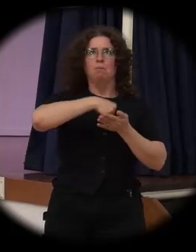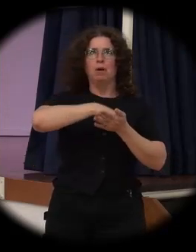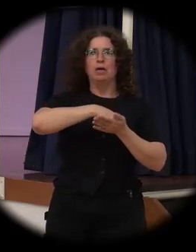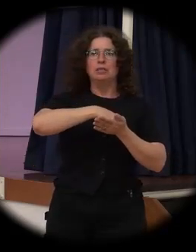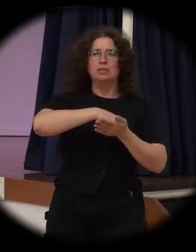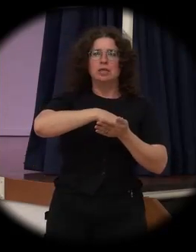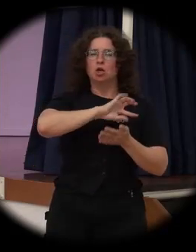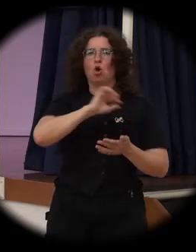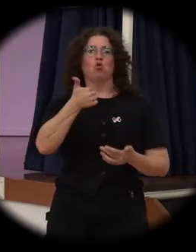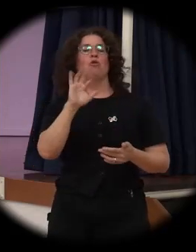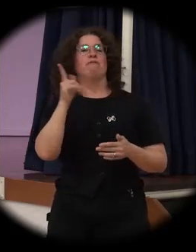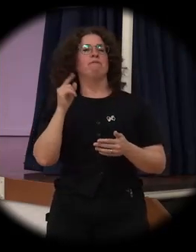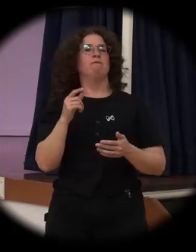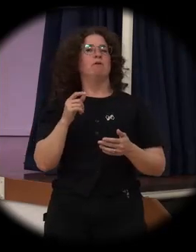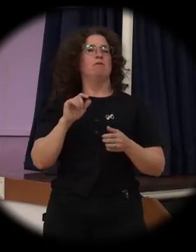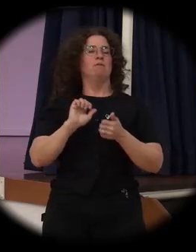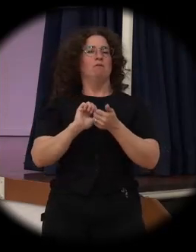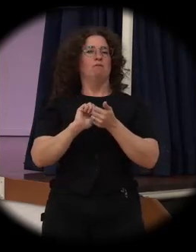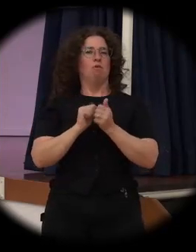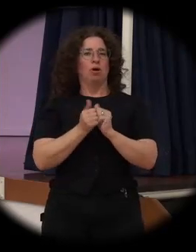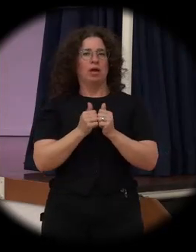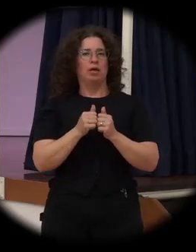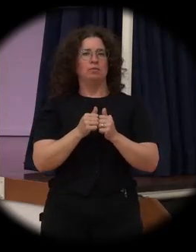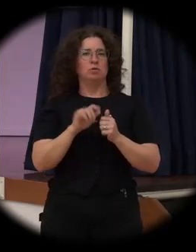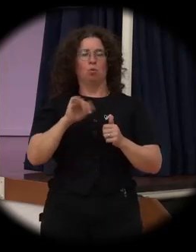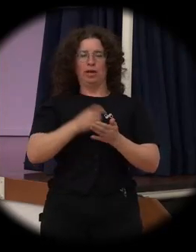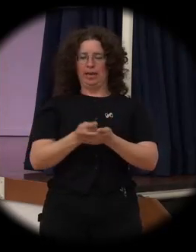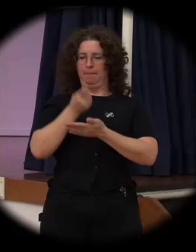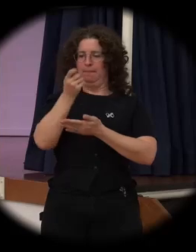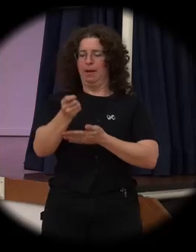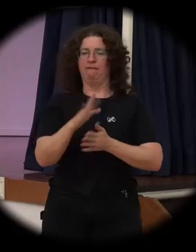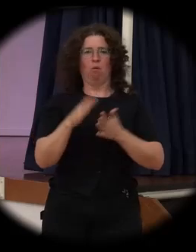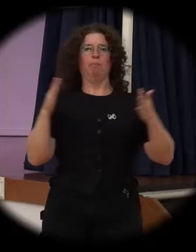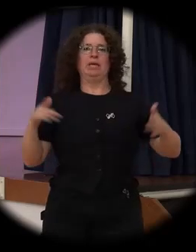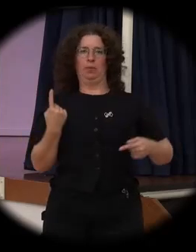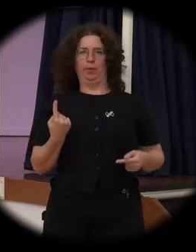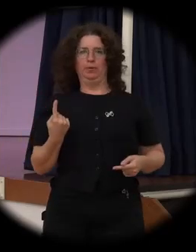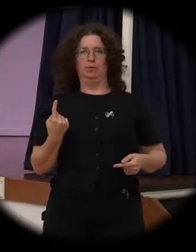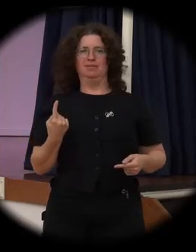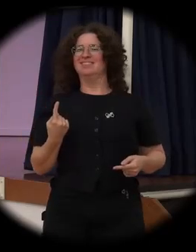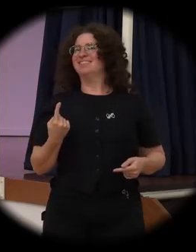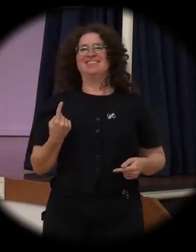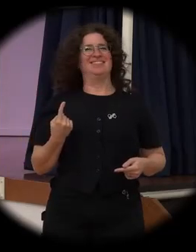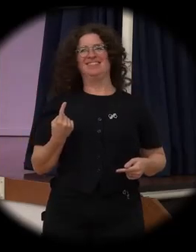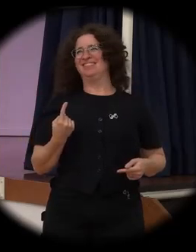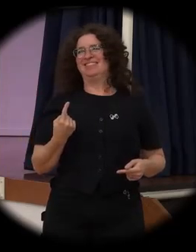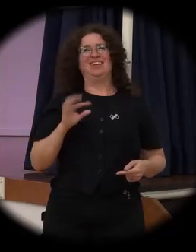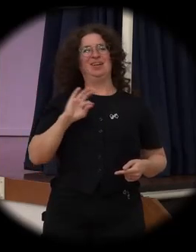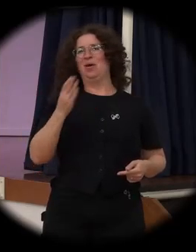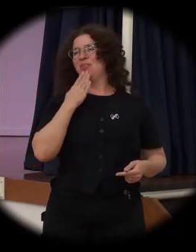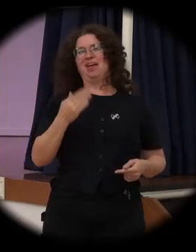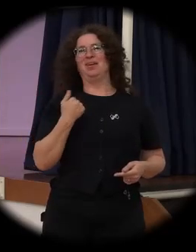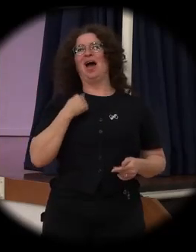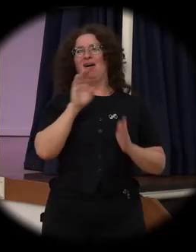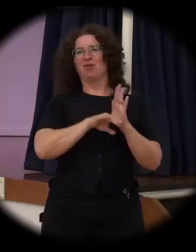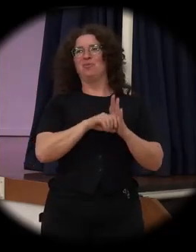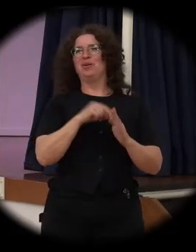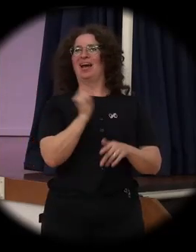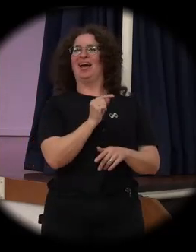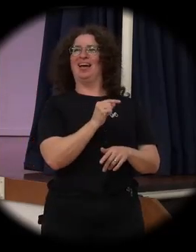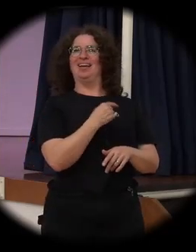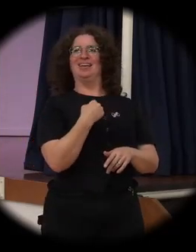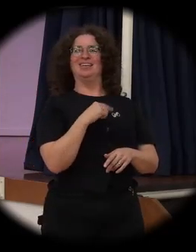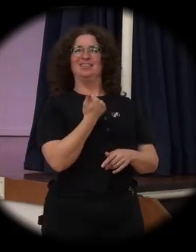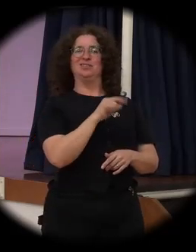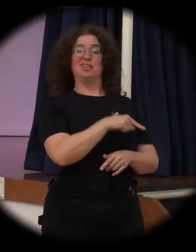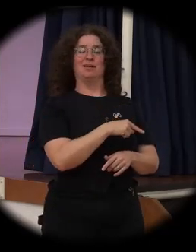for games, or I can pay you money for your bigger ones. No, thank you. I have a spare computer. I'm going to use that instead. And that's